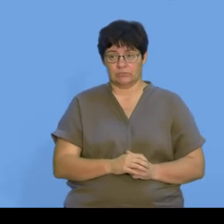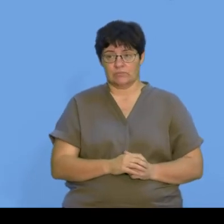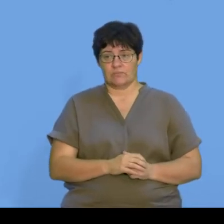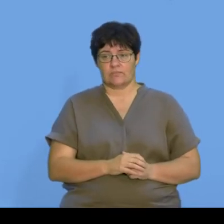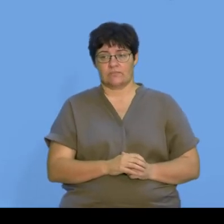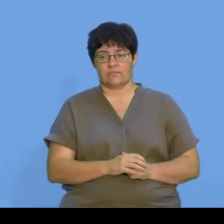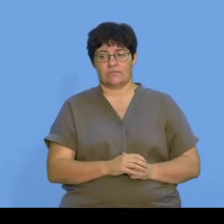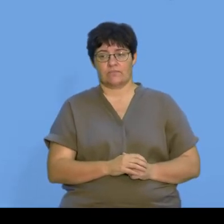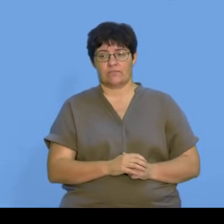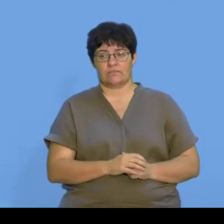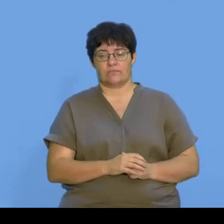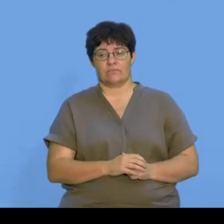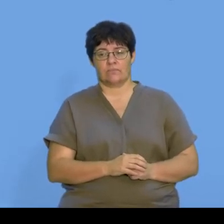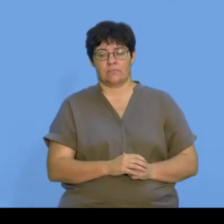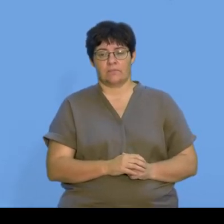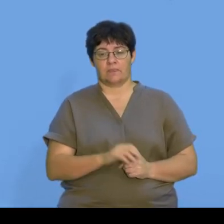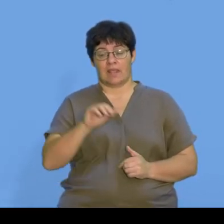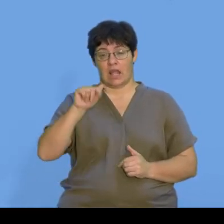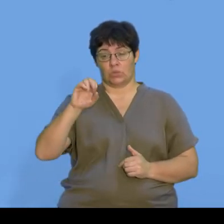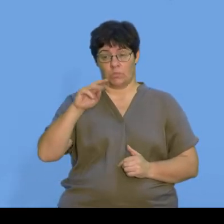hydrogen atoms,